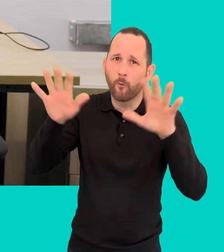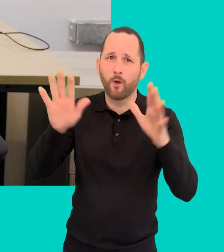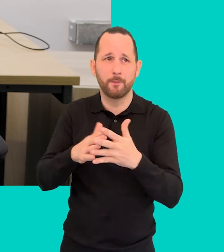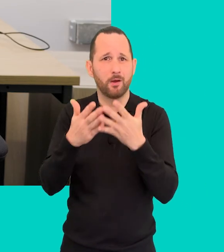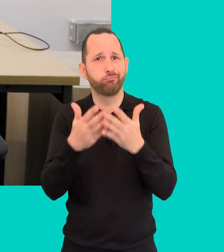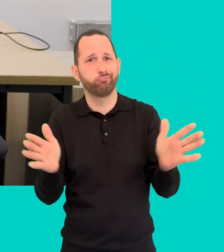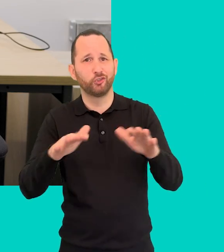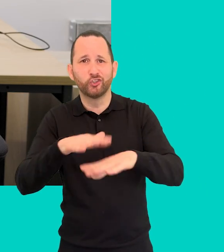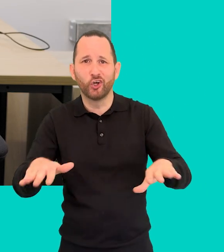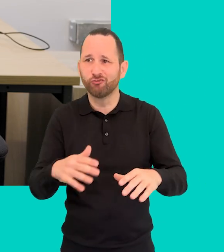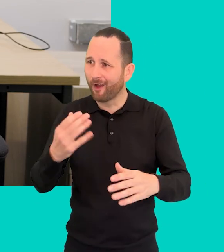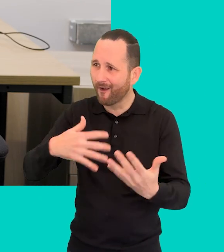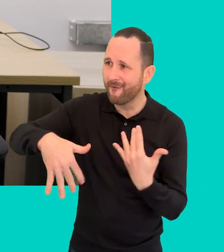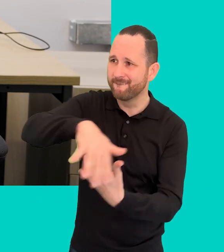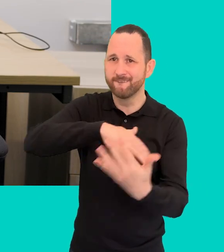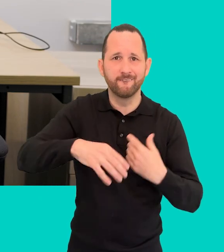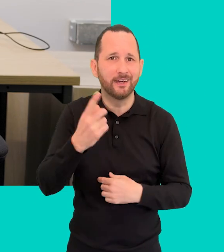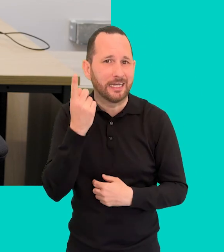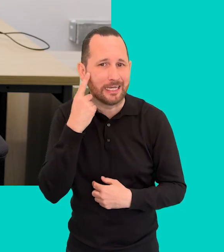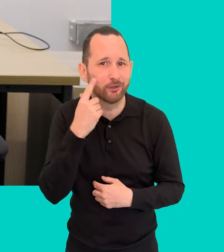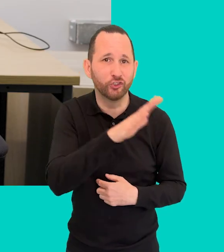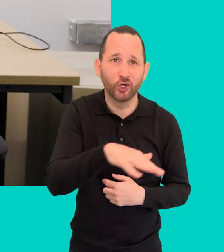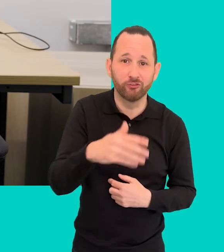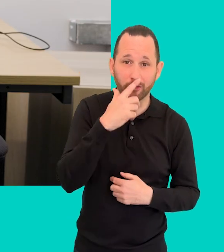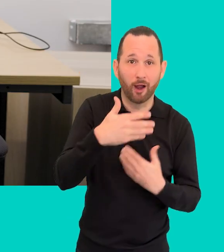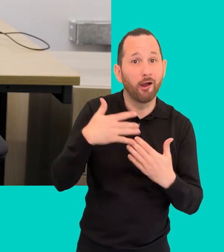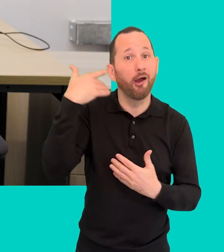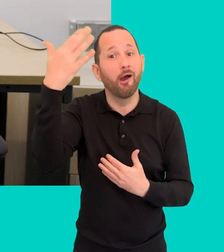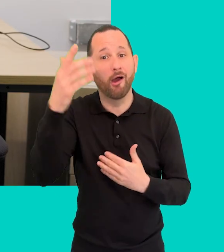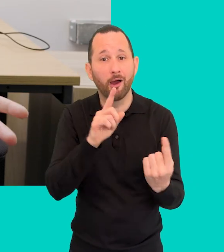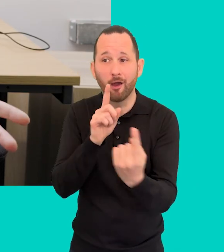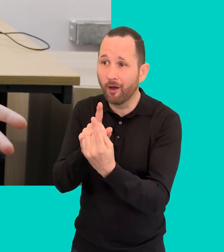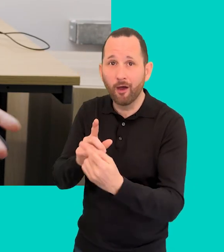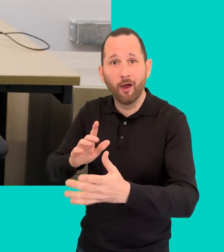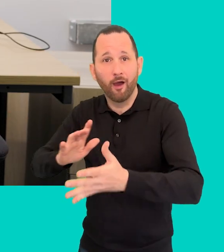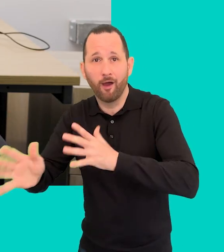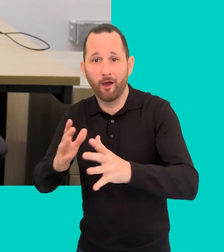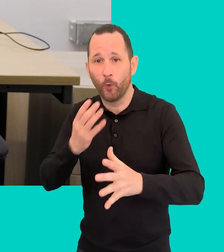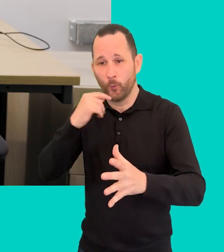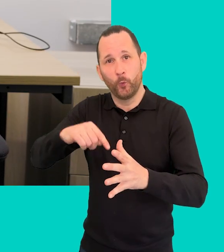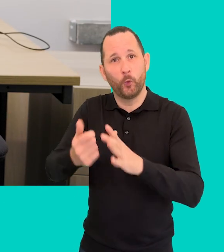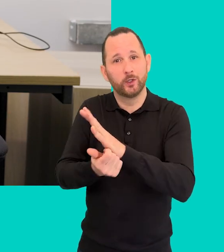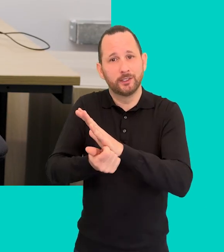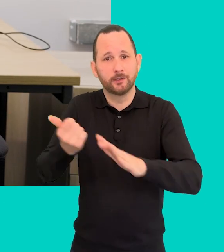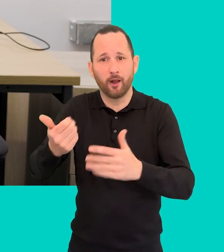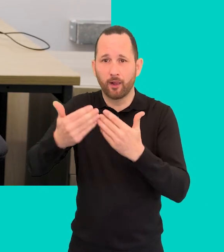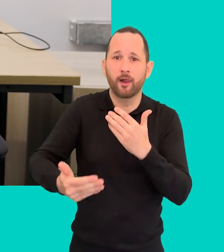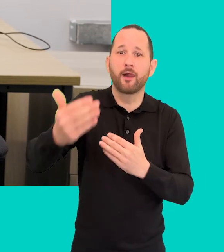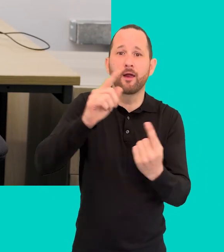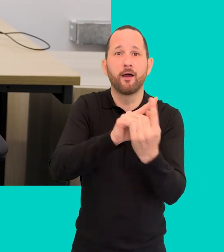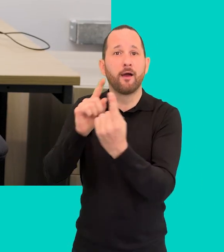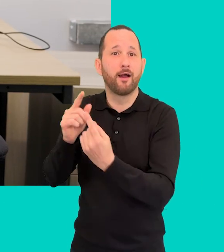other children, hearing children who will be able to use some sign language with